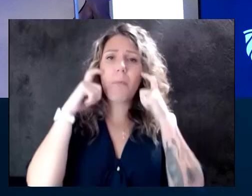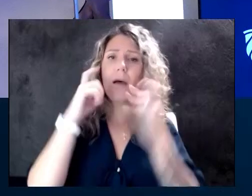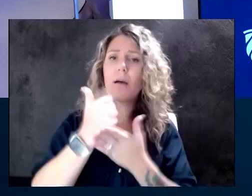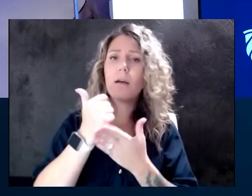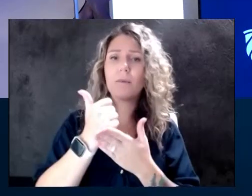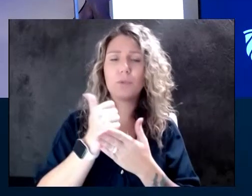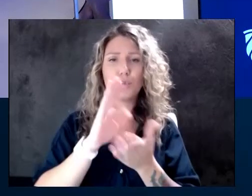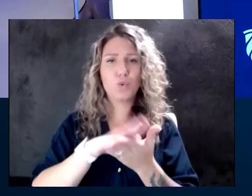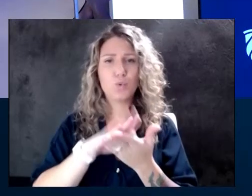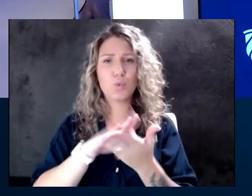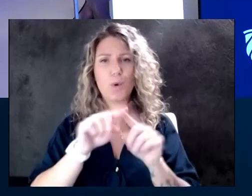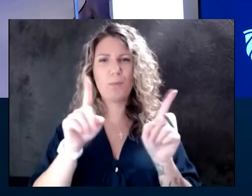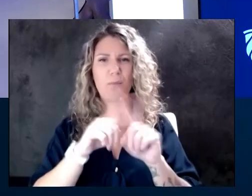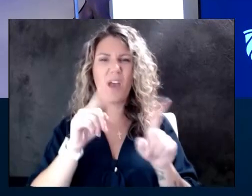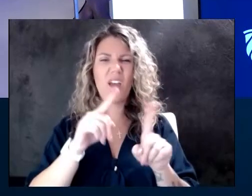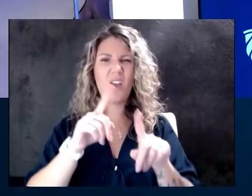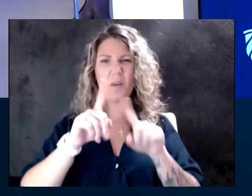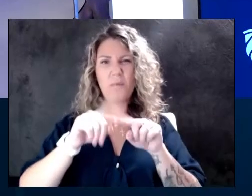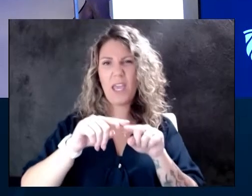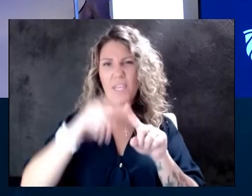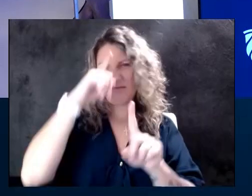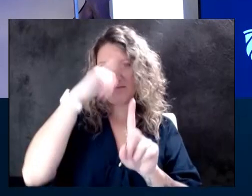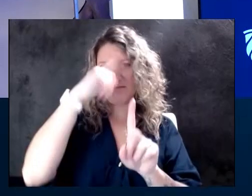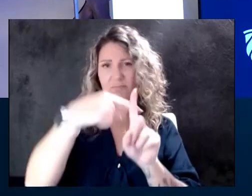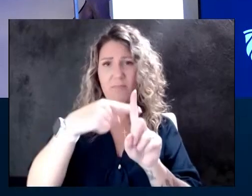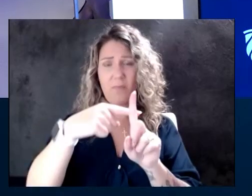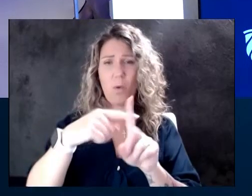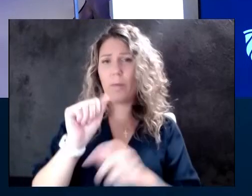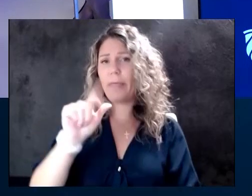our optimism on the Alpha variant. Do we have